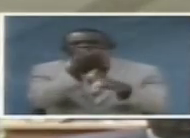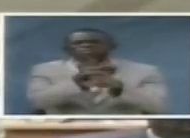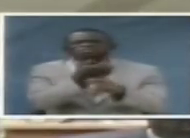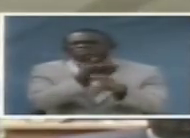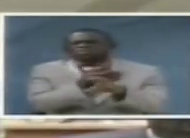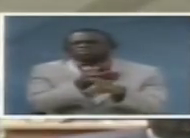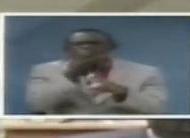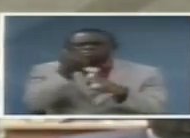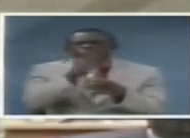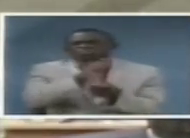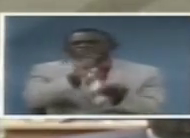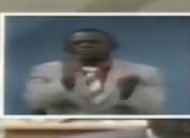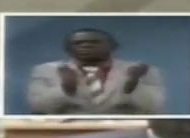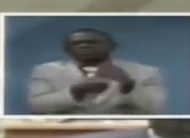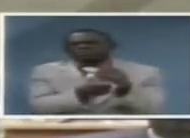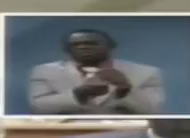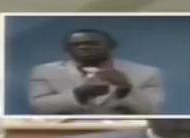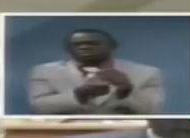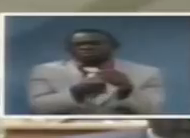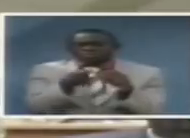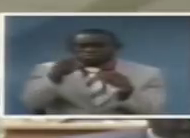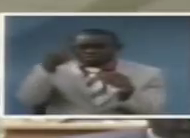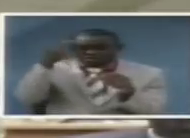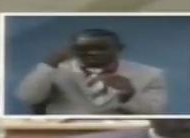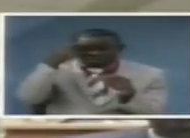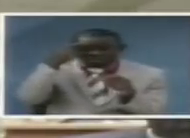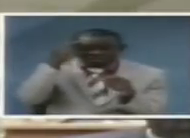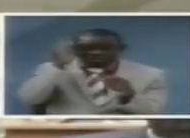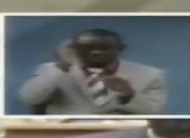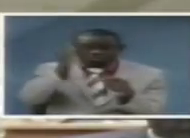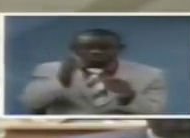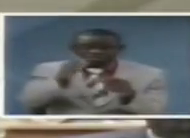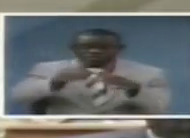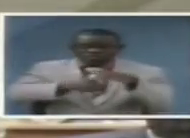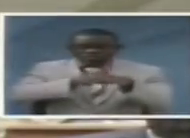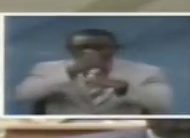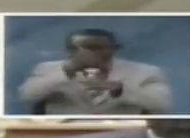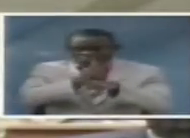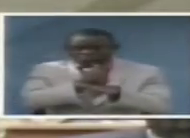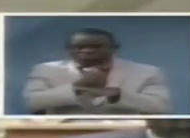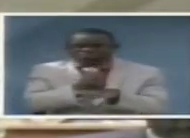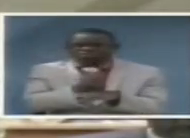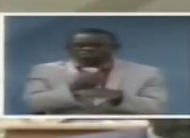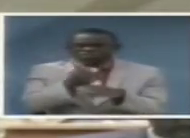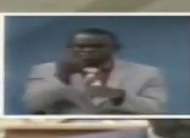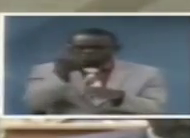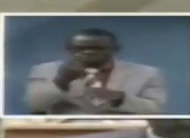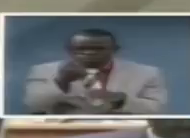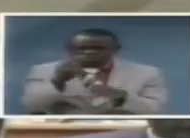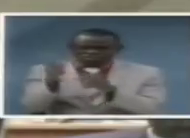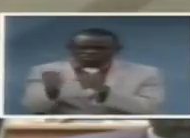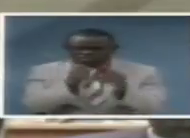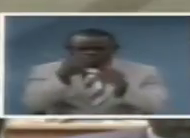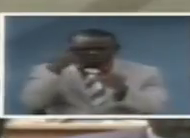Business Regulatory Review Agency, establish and operationalize a single licensing